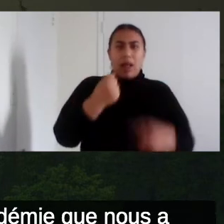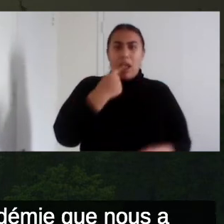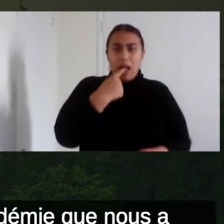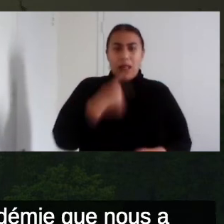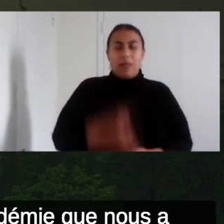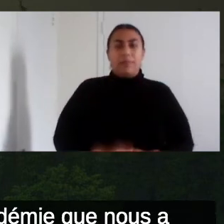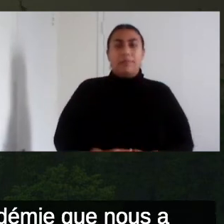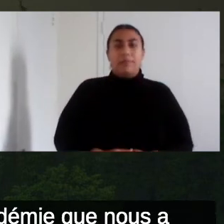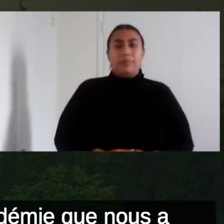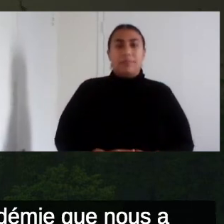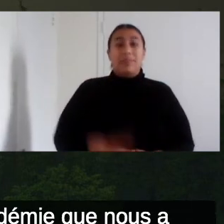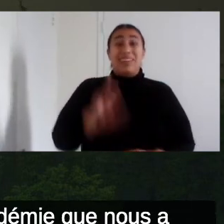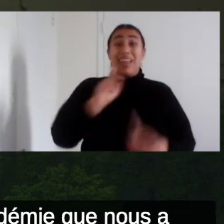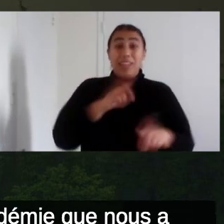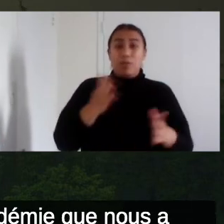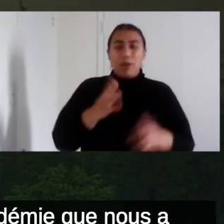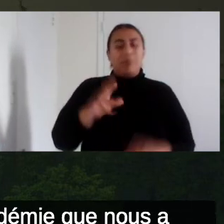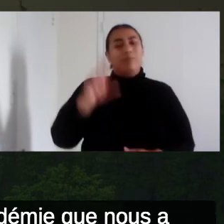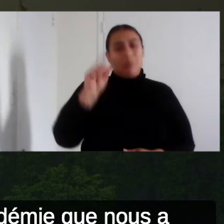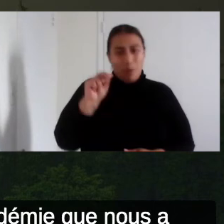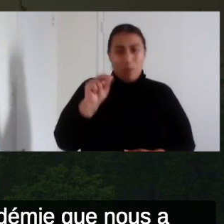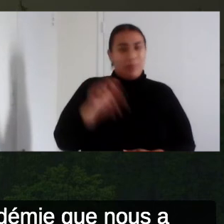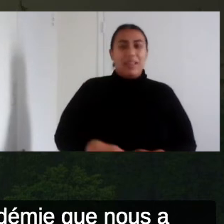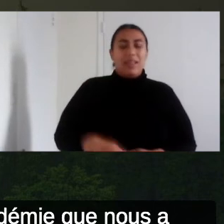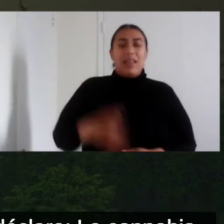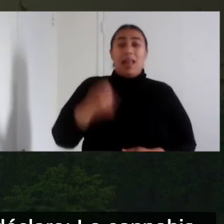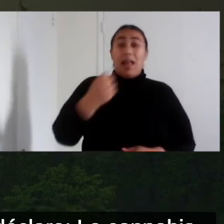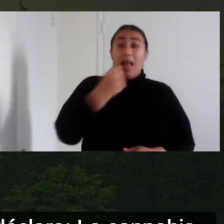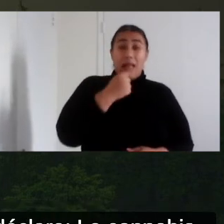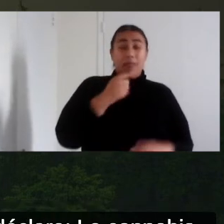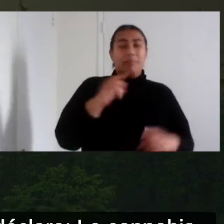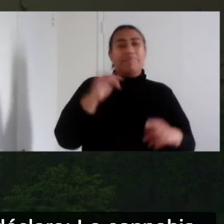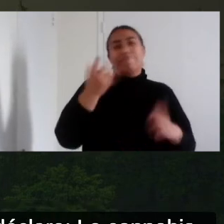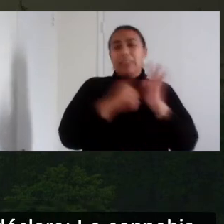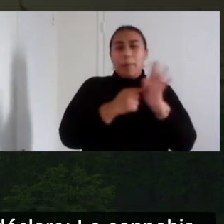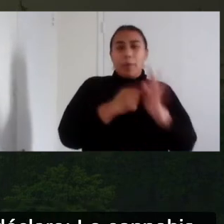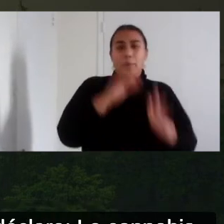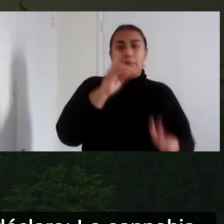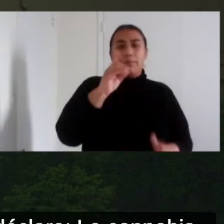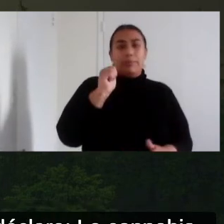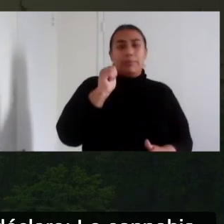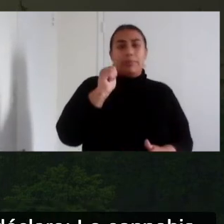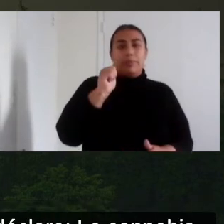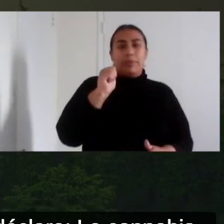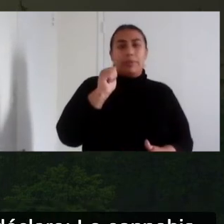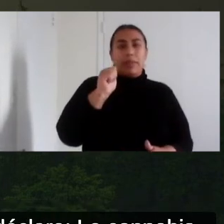accordance with the pandemic guidelines given to us by the federal government. So let's get to the questions. First question,